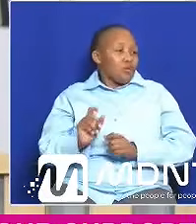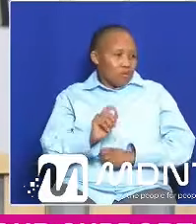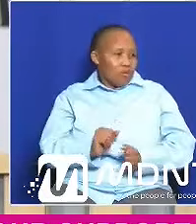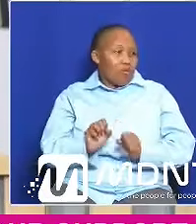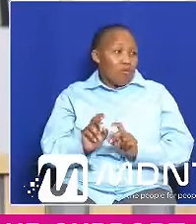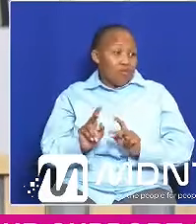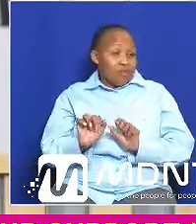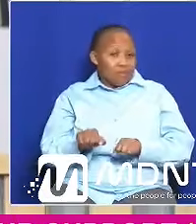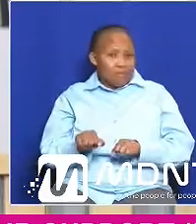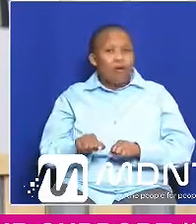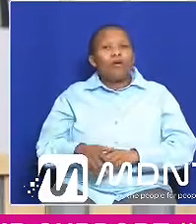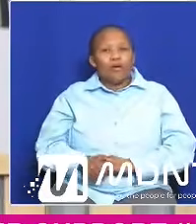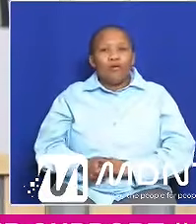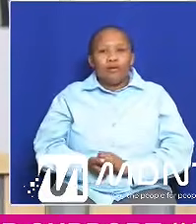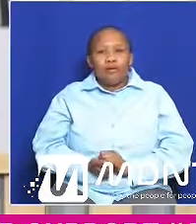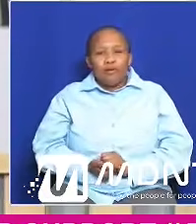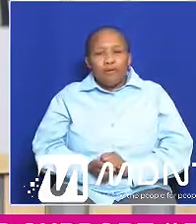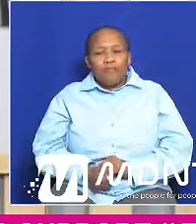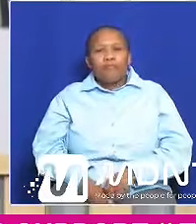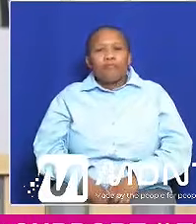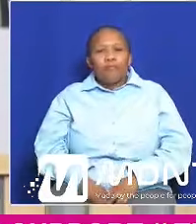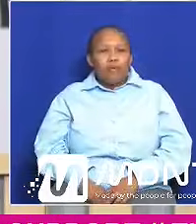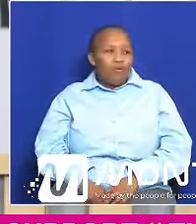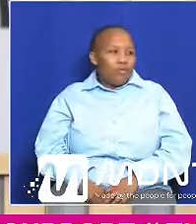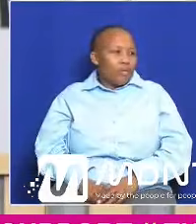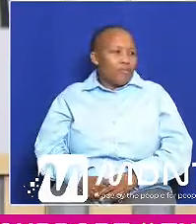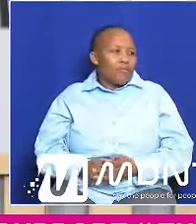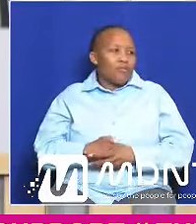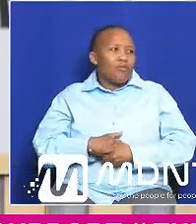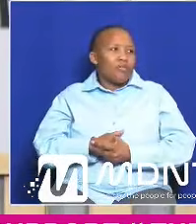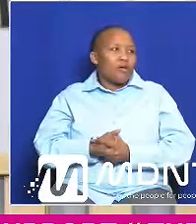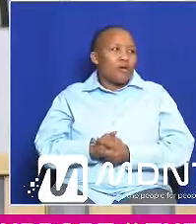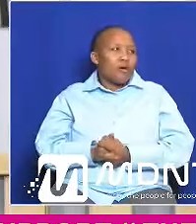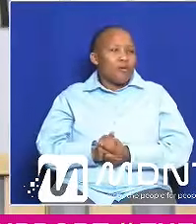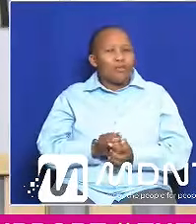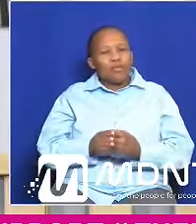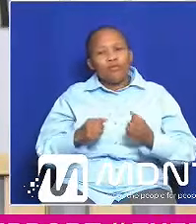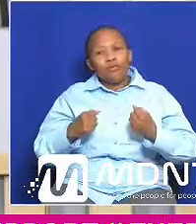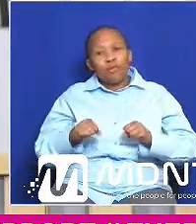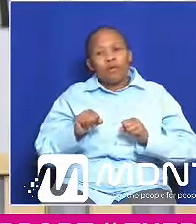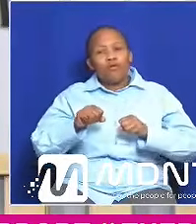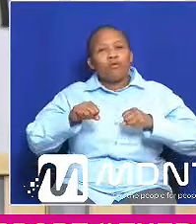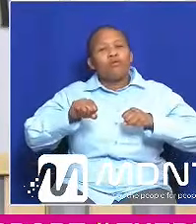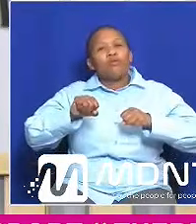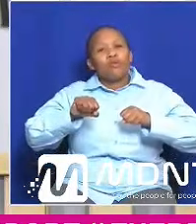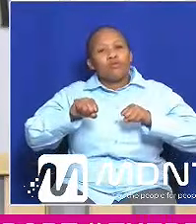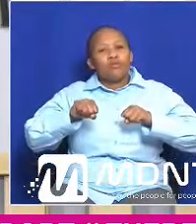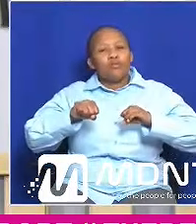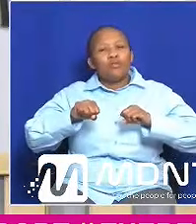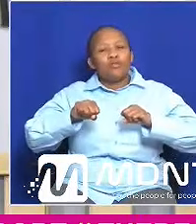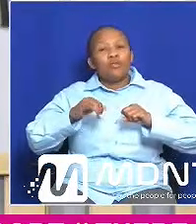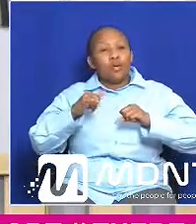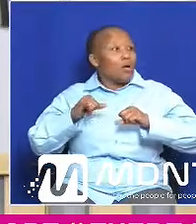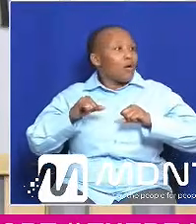In fact, I was going to add to Commissioner Kumalo's list to see if he went horse riding, and I guess none of those.